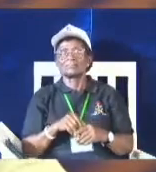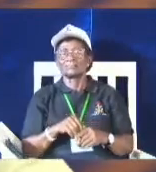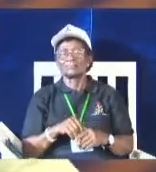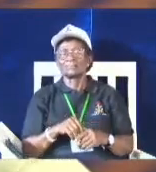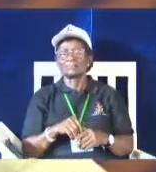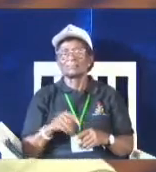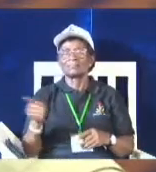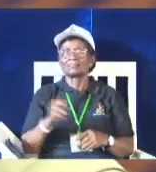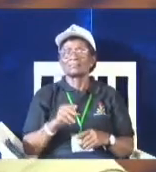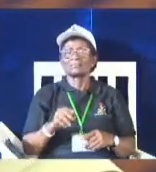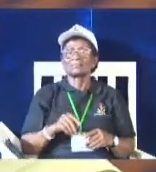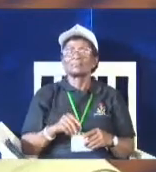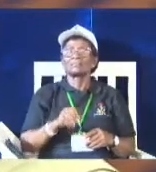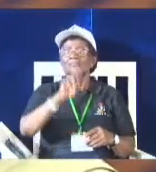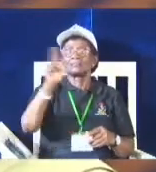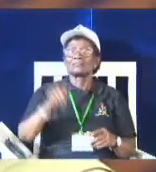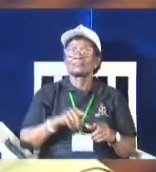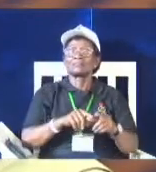You used to run